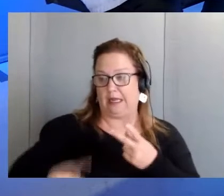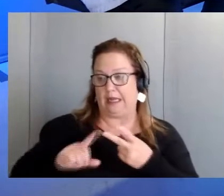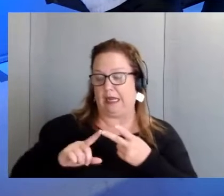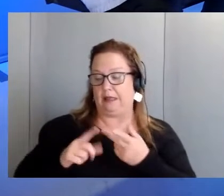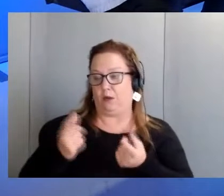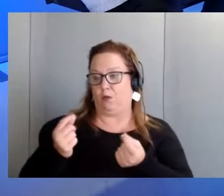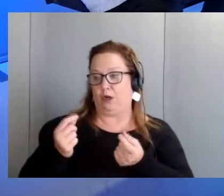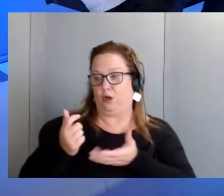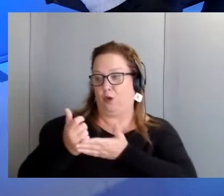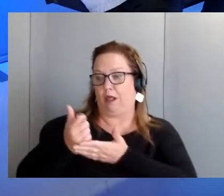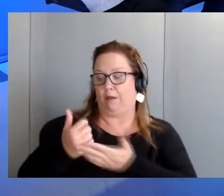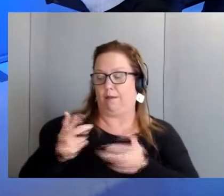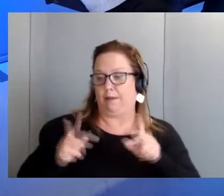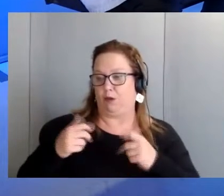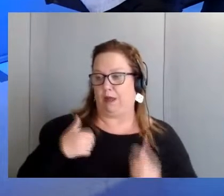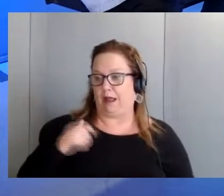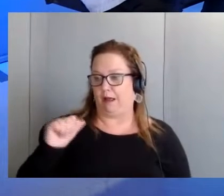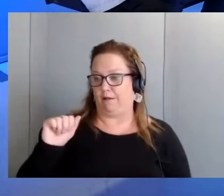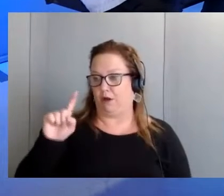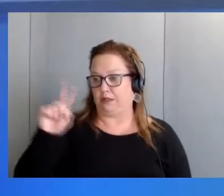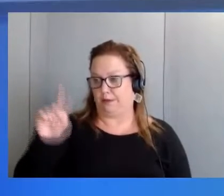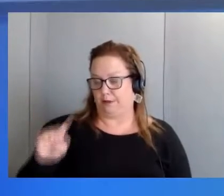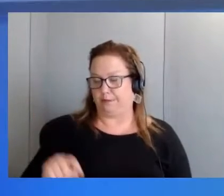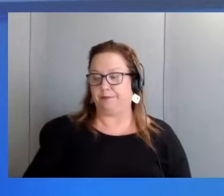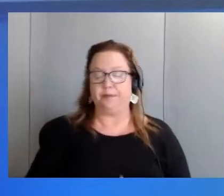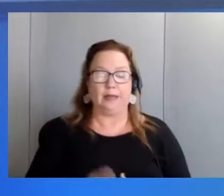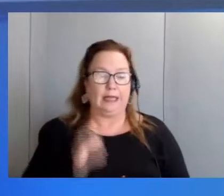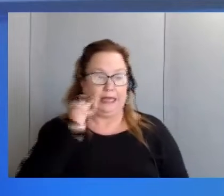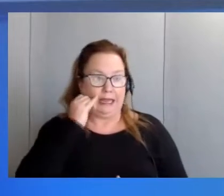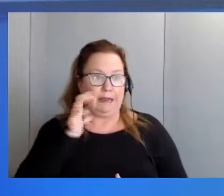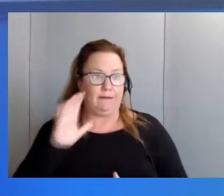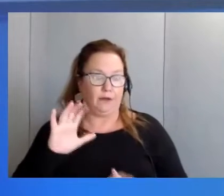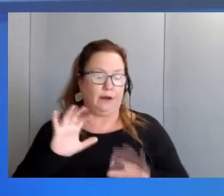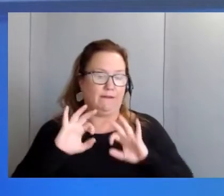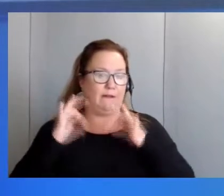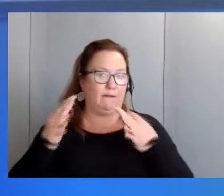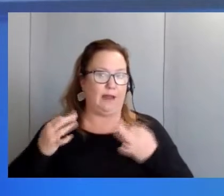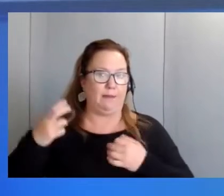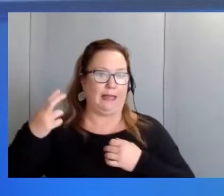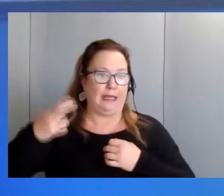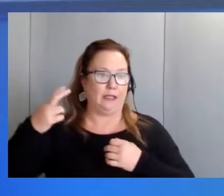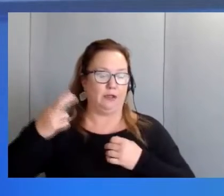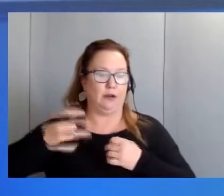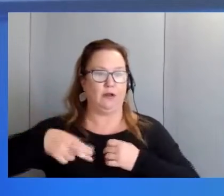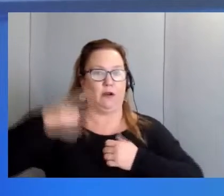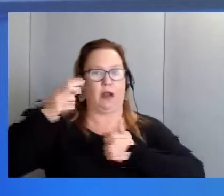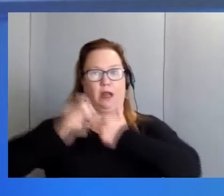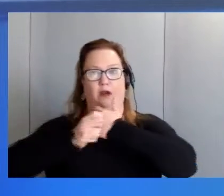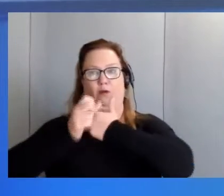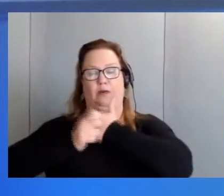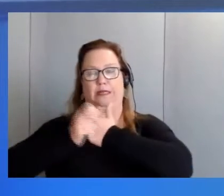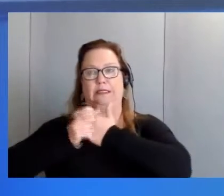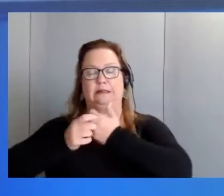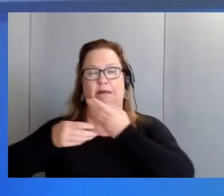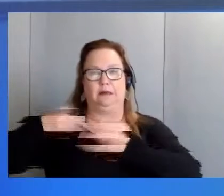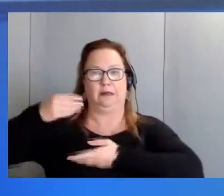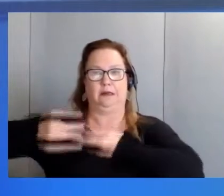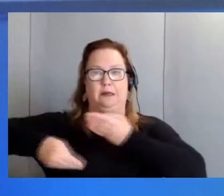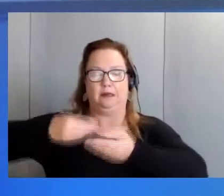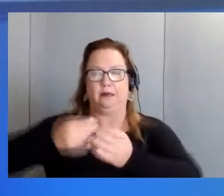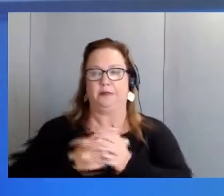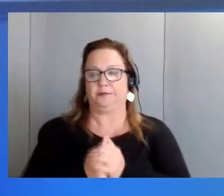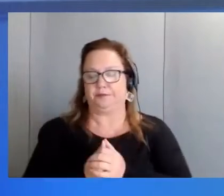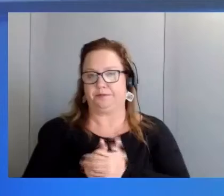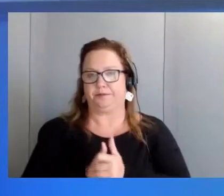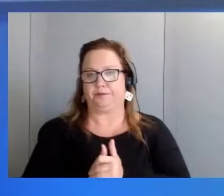help people? Yeah. Well, if somebody has a family history, they're at higher risk over the long term of developing Alzheimer's